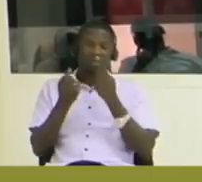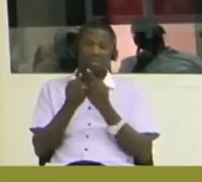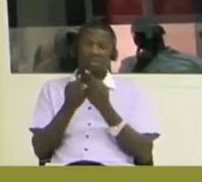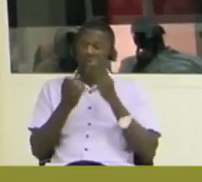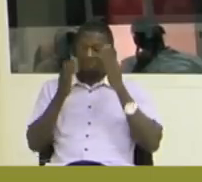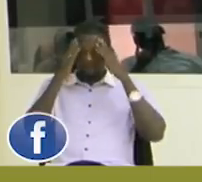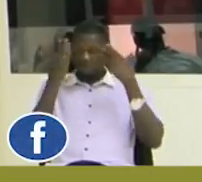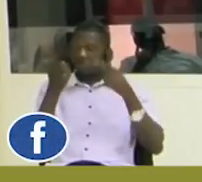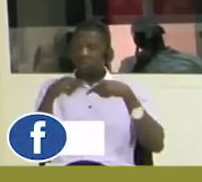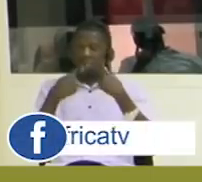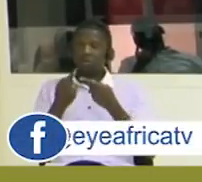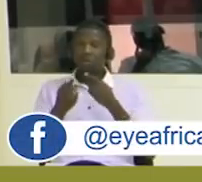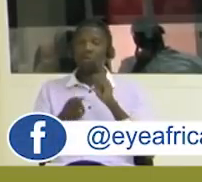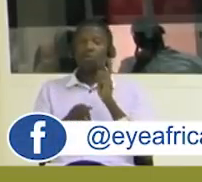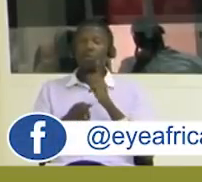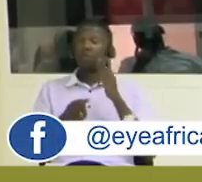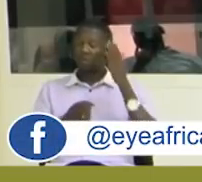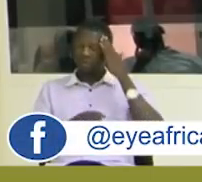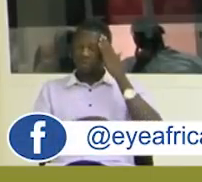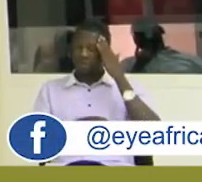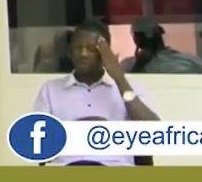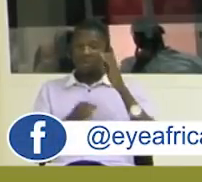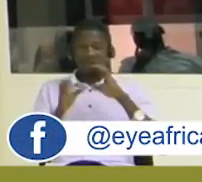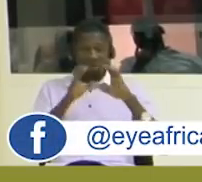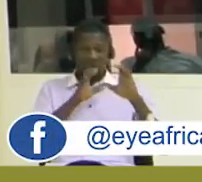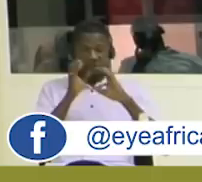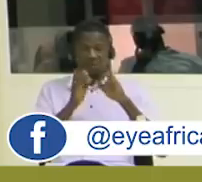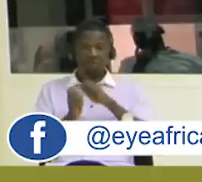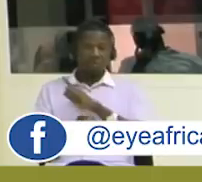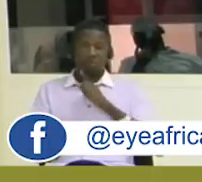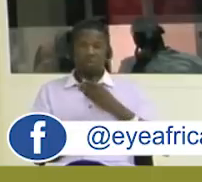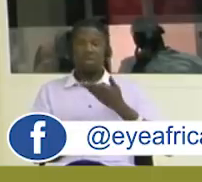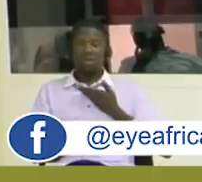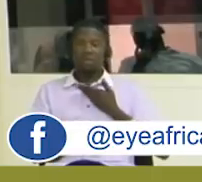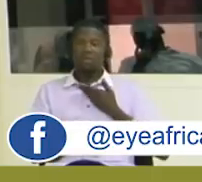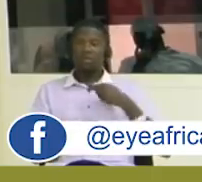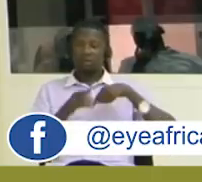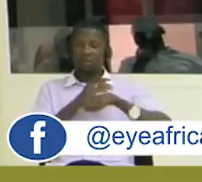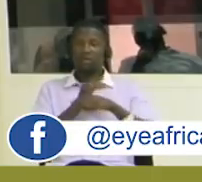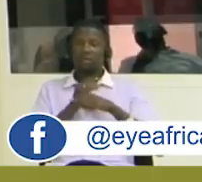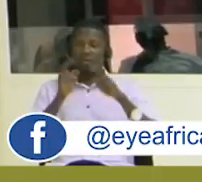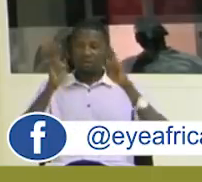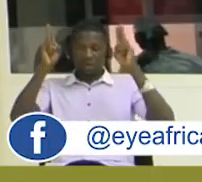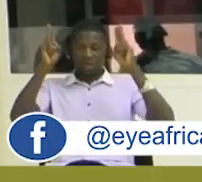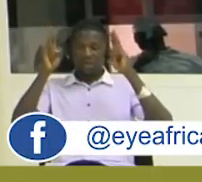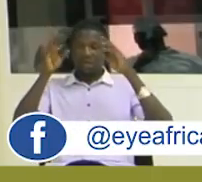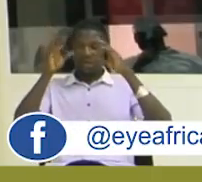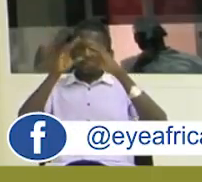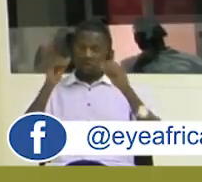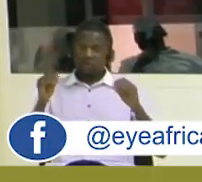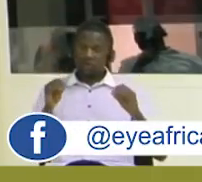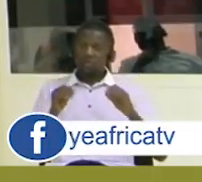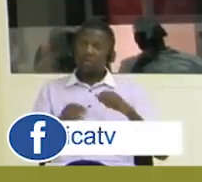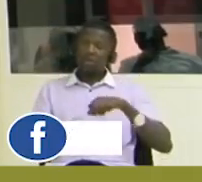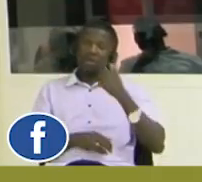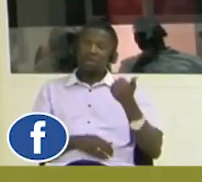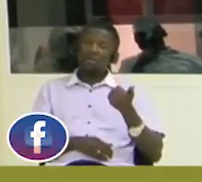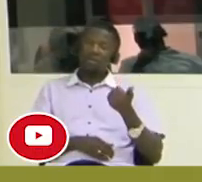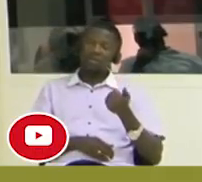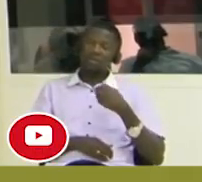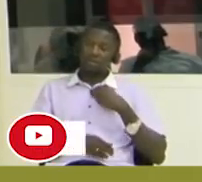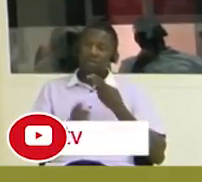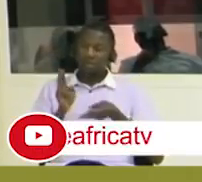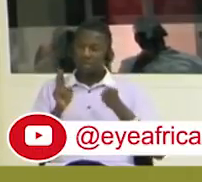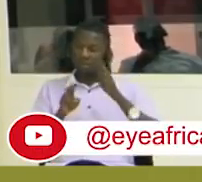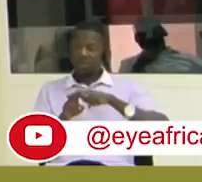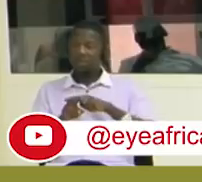just aware of the conversation that we had in Jammeh's office, and then the subsequent